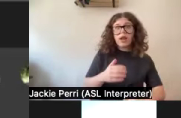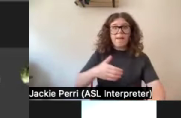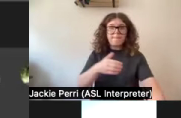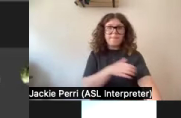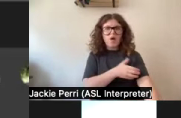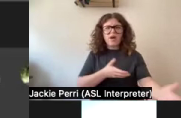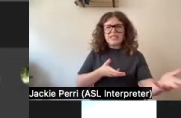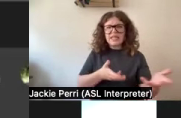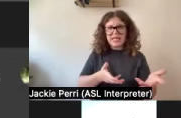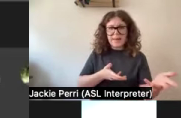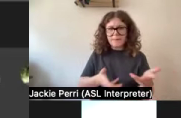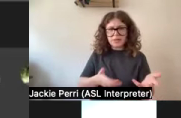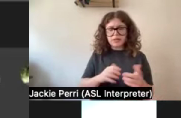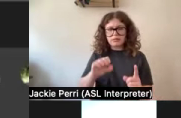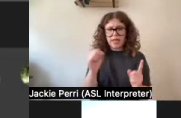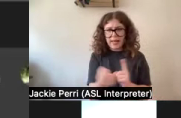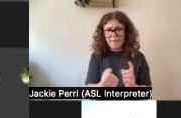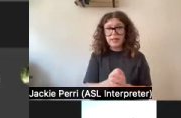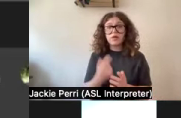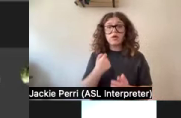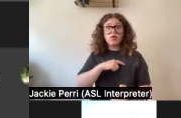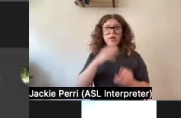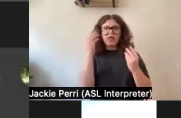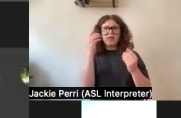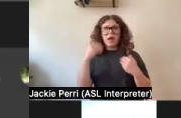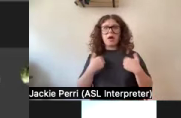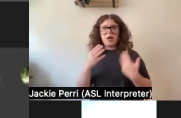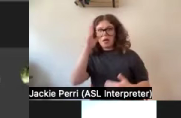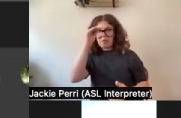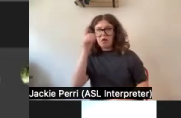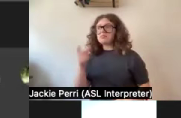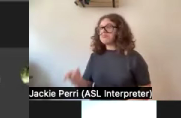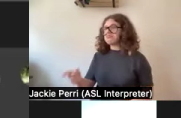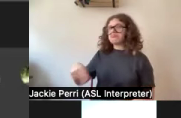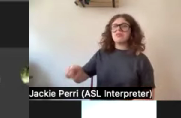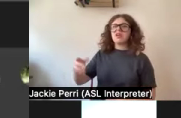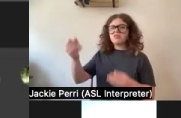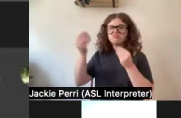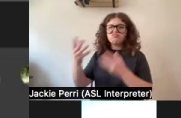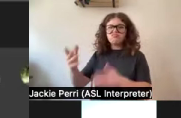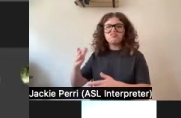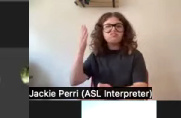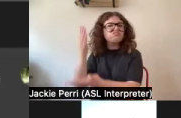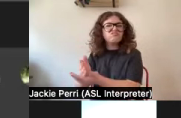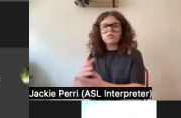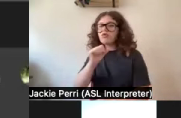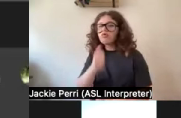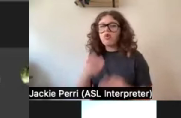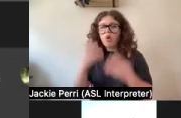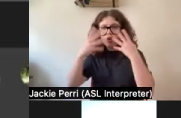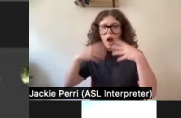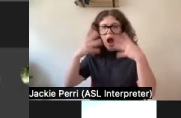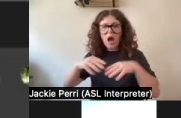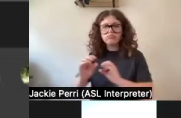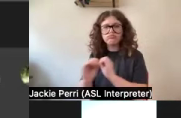of, you know, young boys, maybe they're told not to cry, right? Or young girls, they're